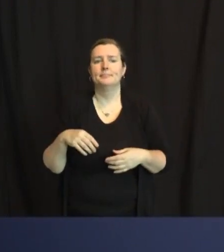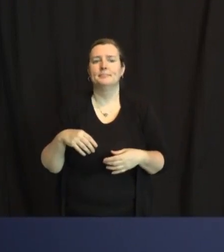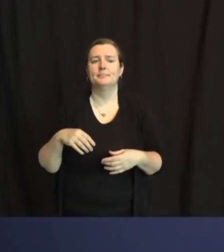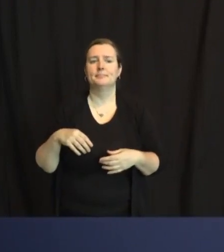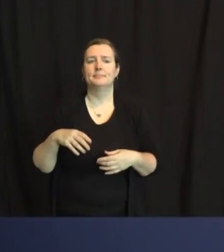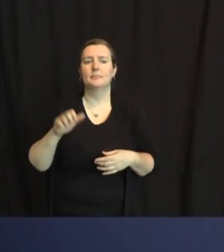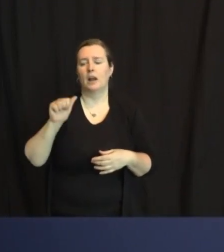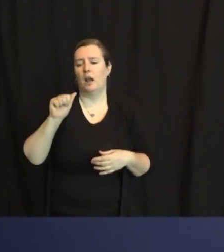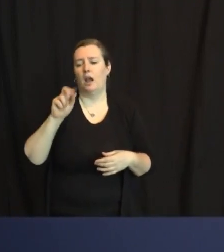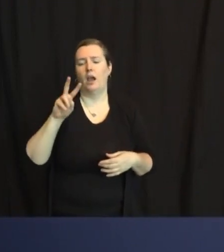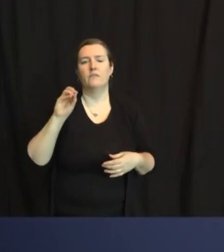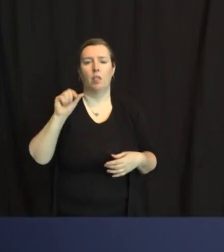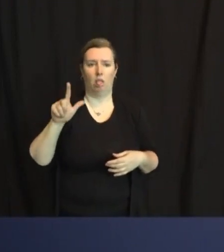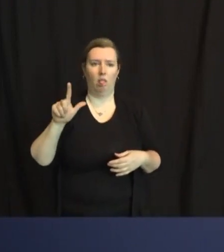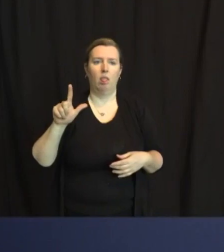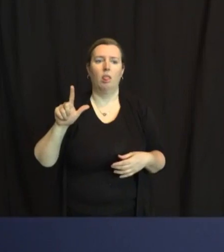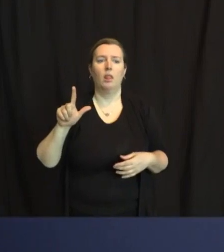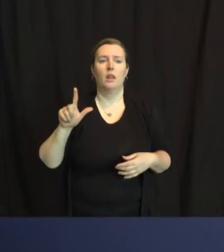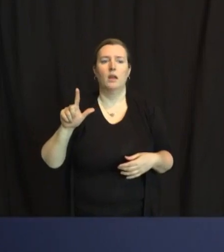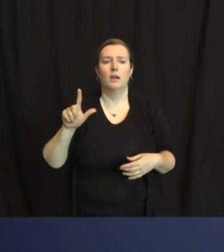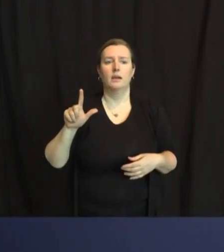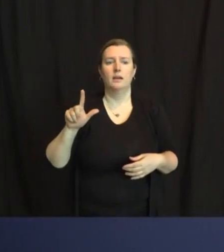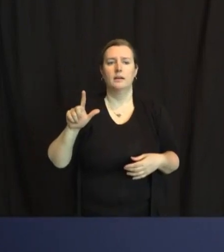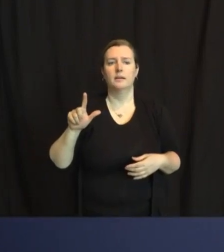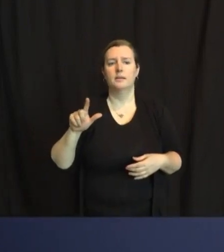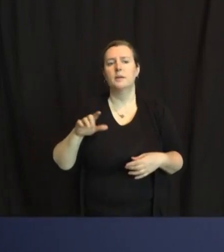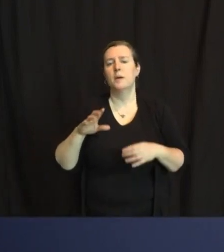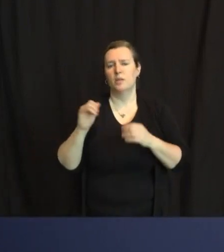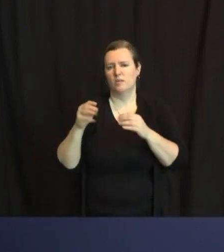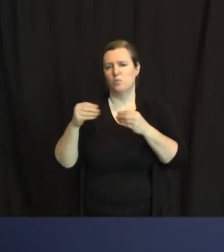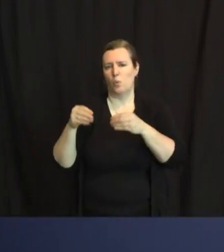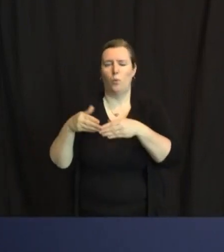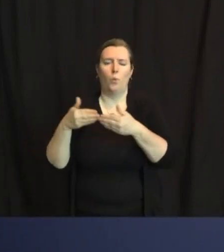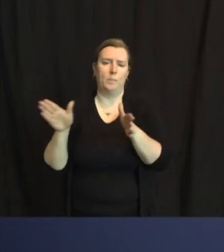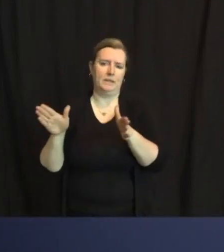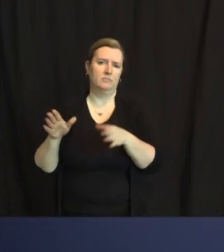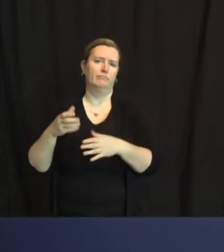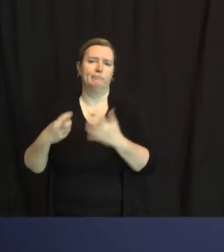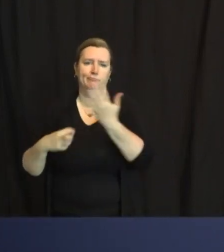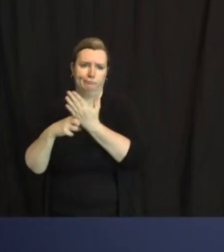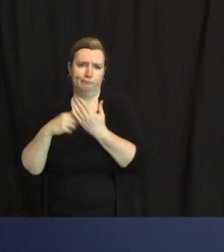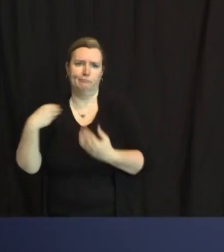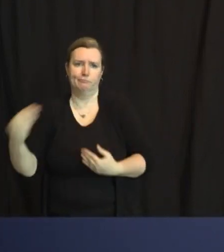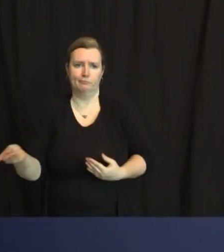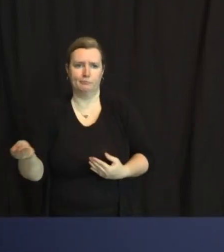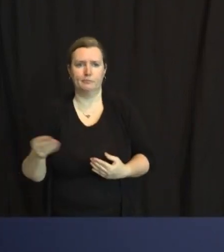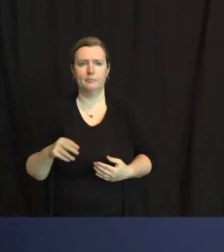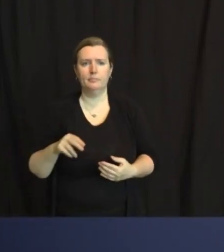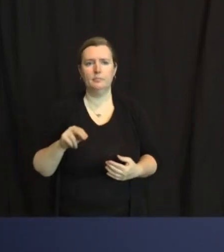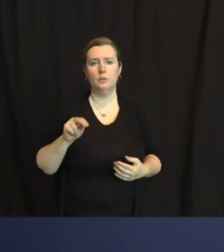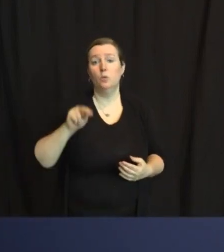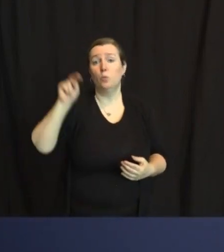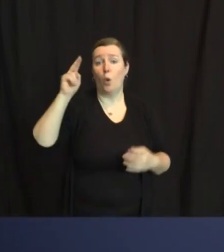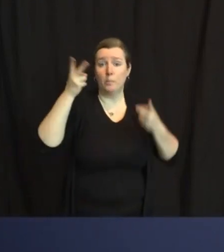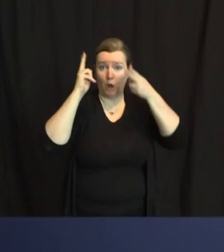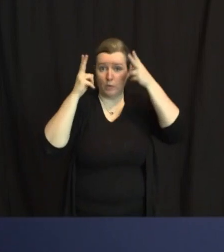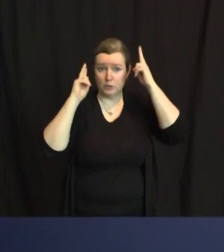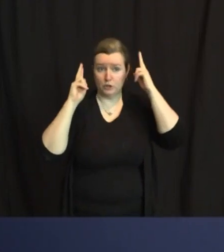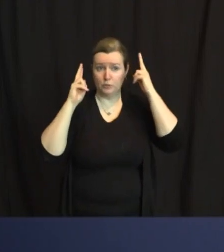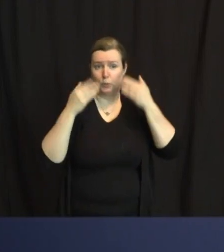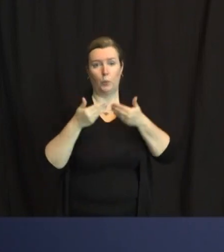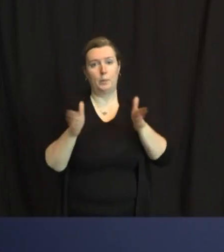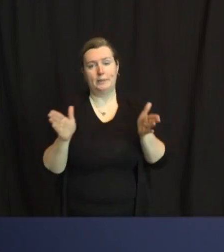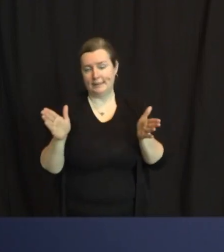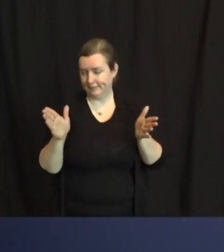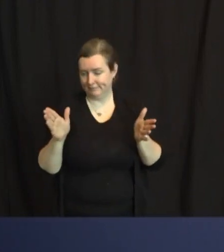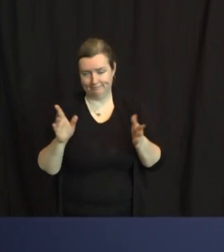was cited for being open as non-essential. In Union City, a barber shop owner was cited for being open and non-essential.